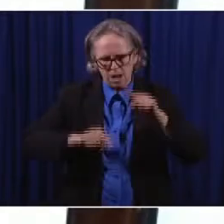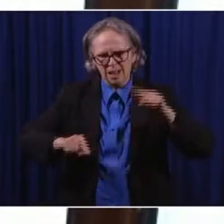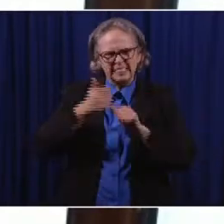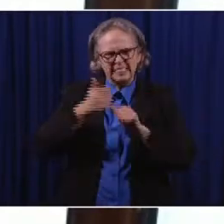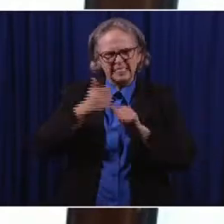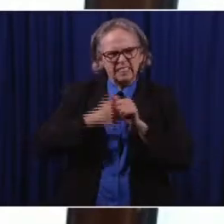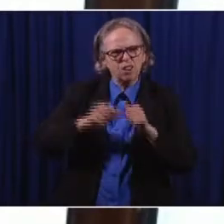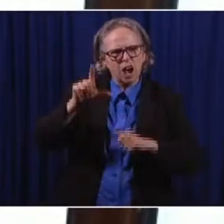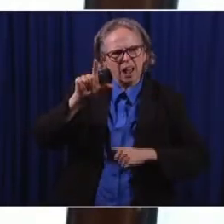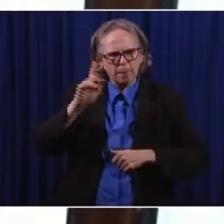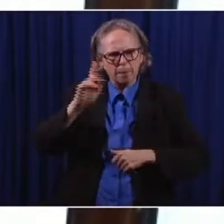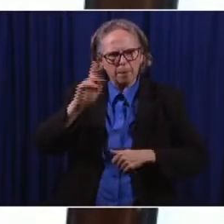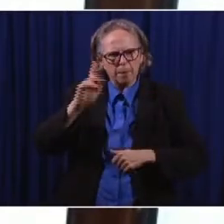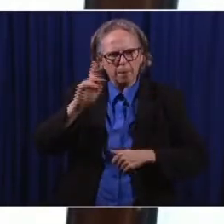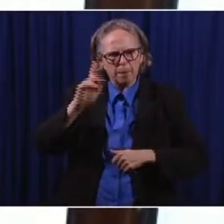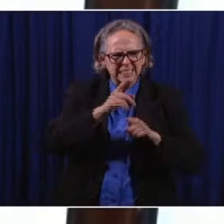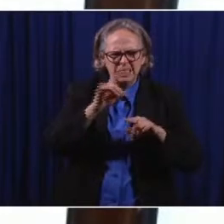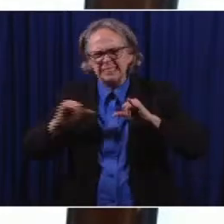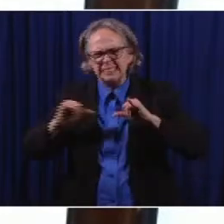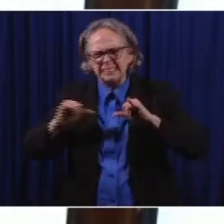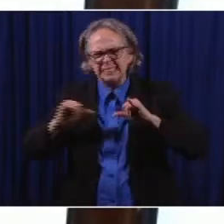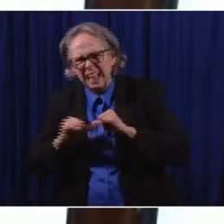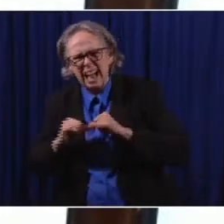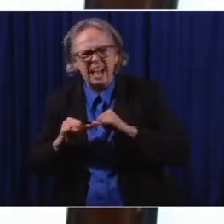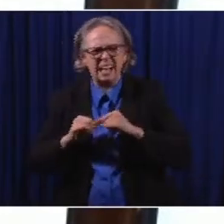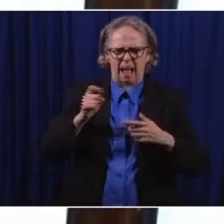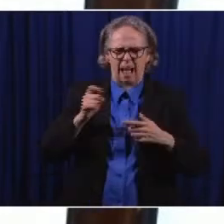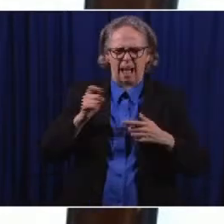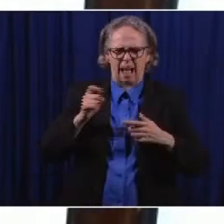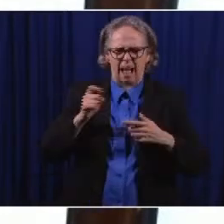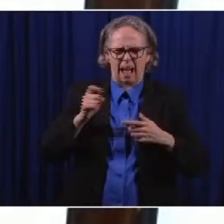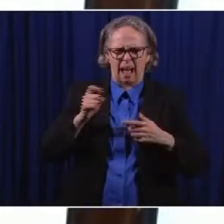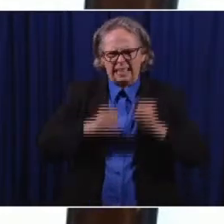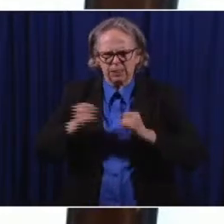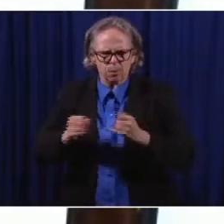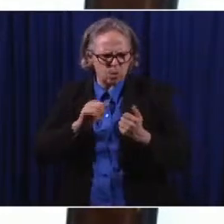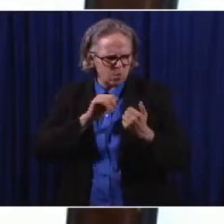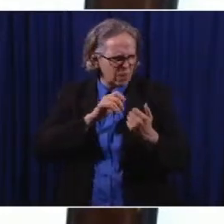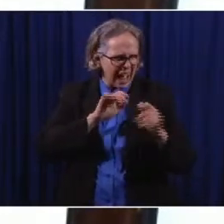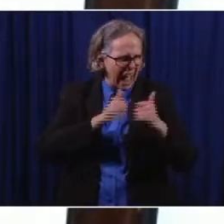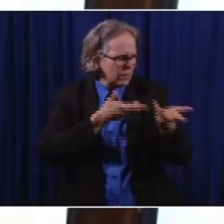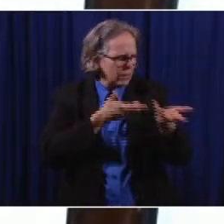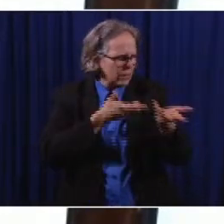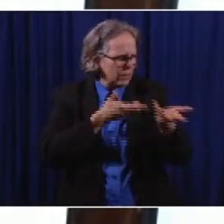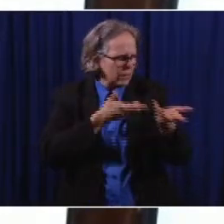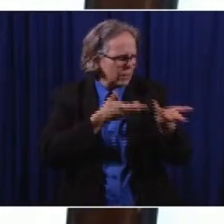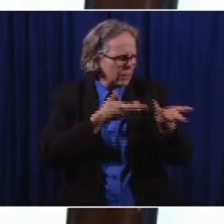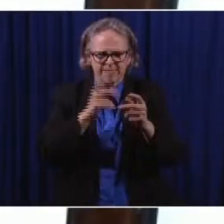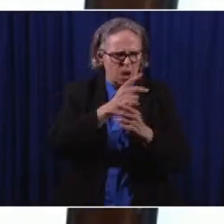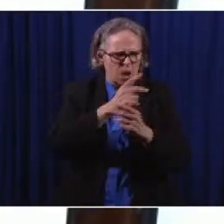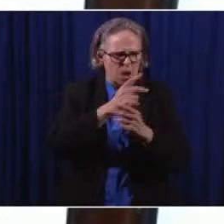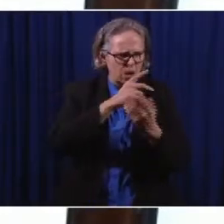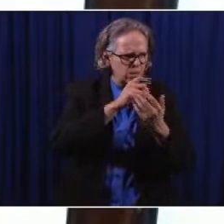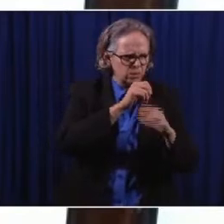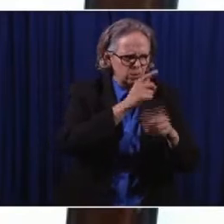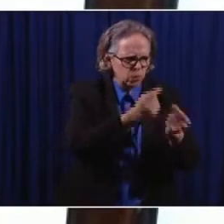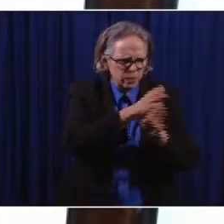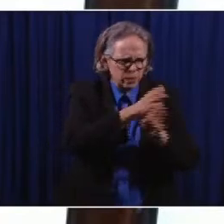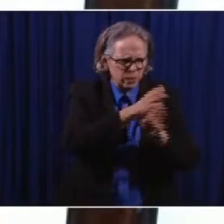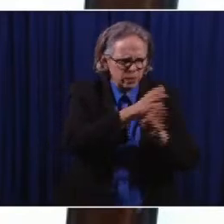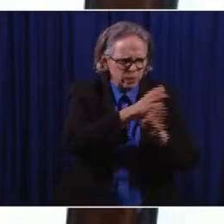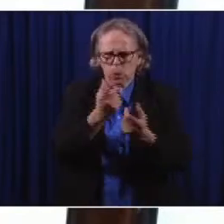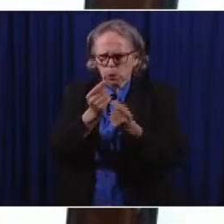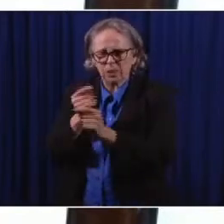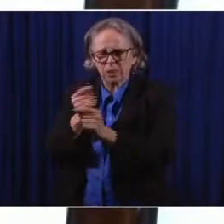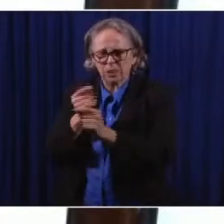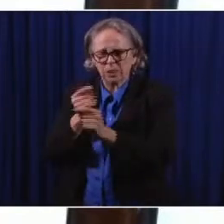of if we can continue to maintain the safety requirements, our goal was to get students back fully. And we were able